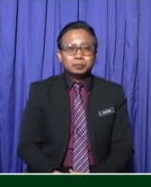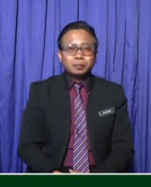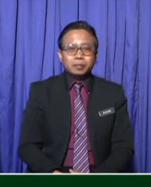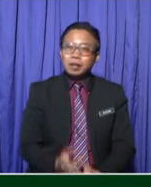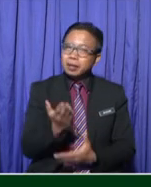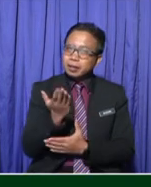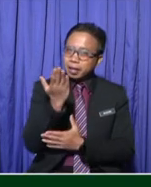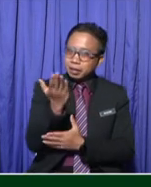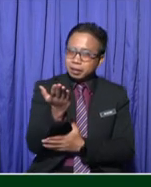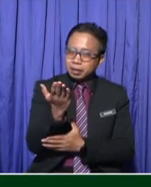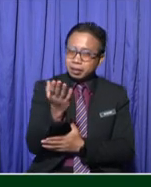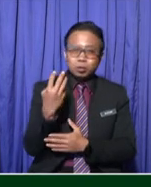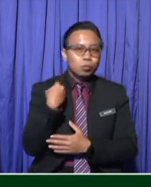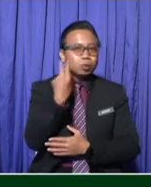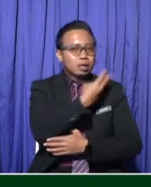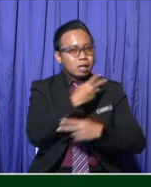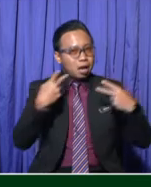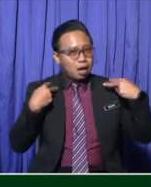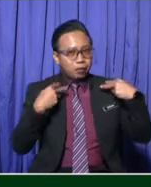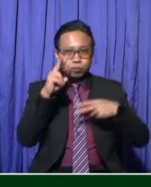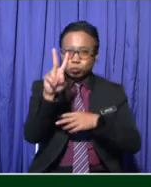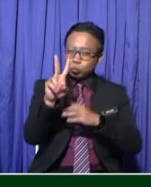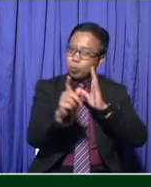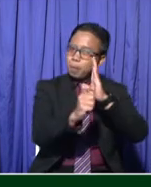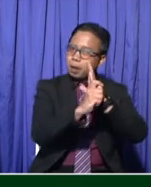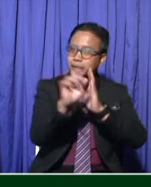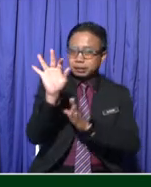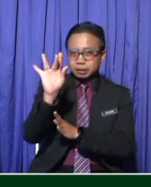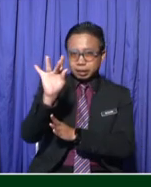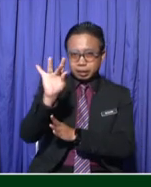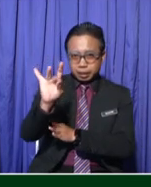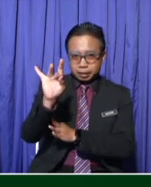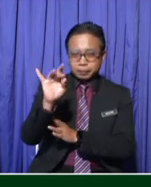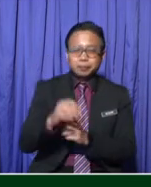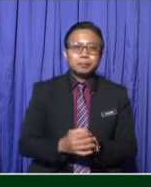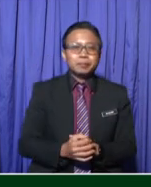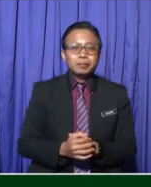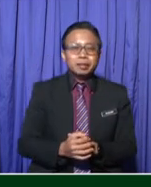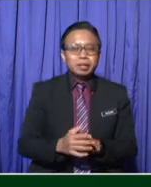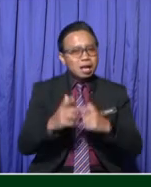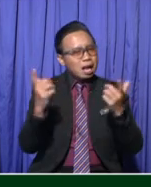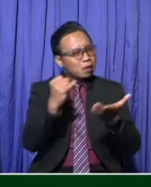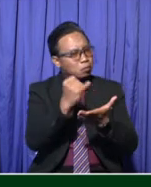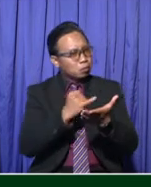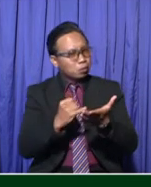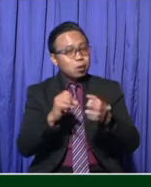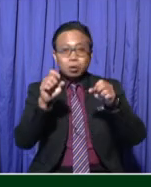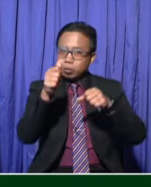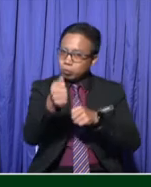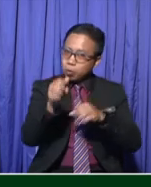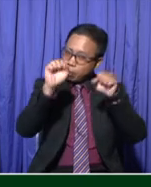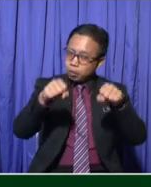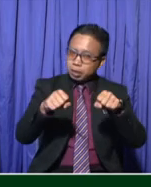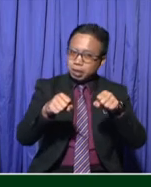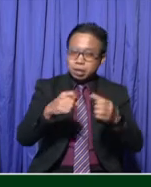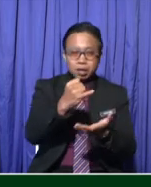Then, we have 2 plus 8. Other than drawing pictures, you can draw a number